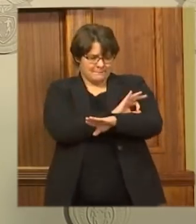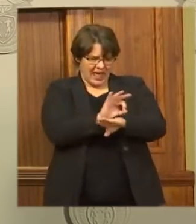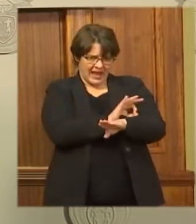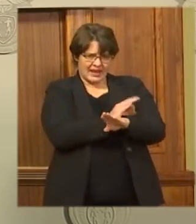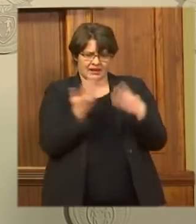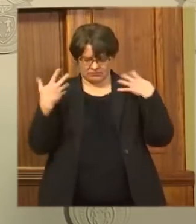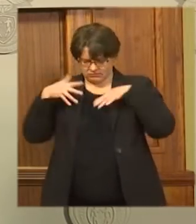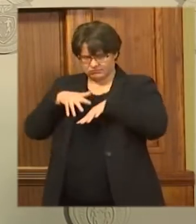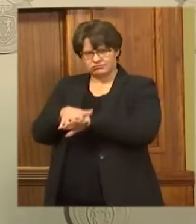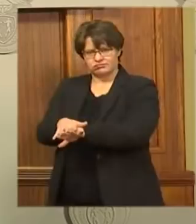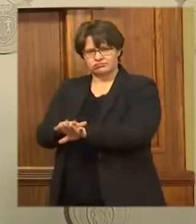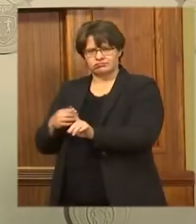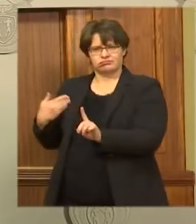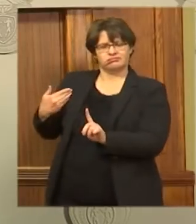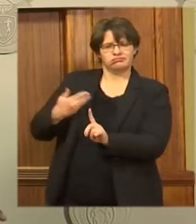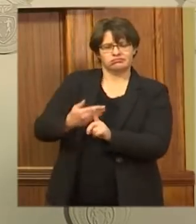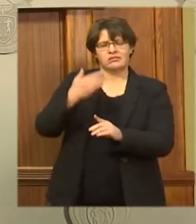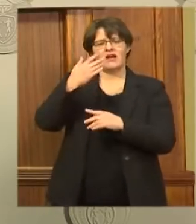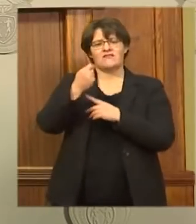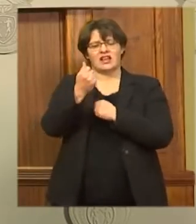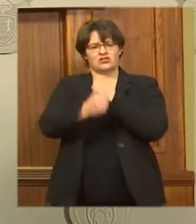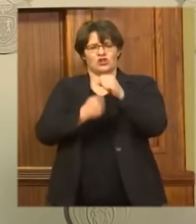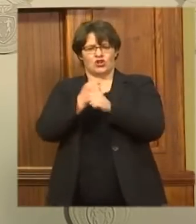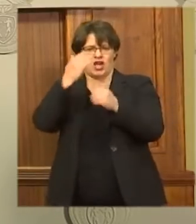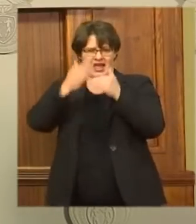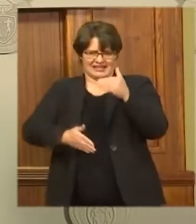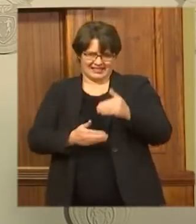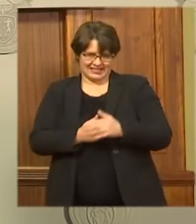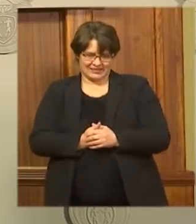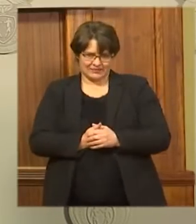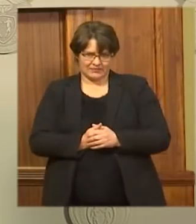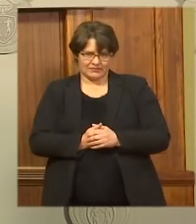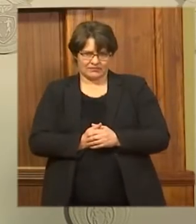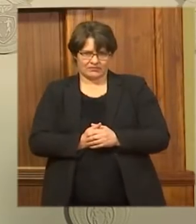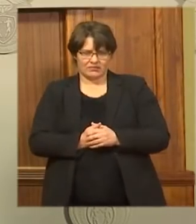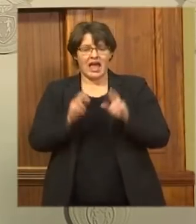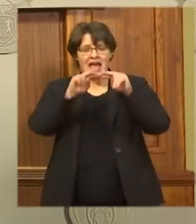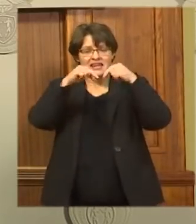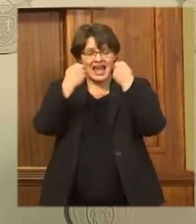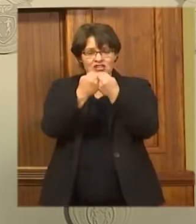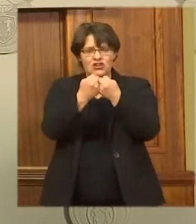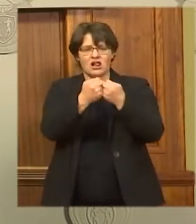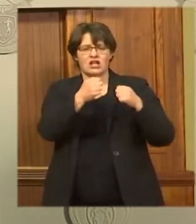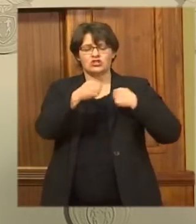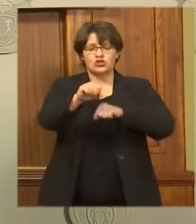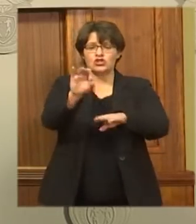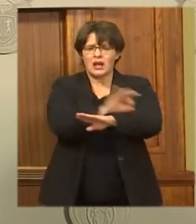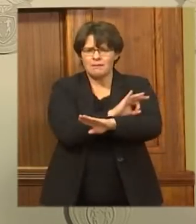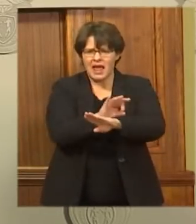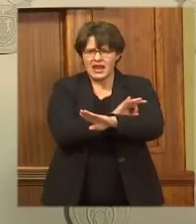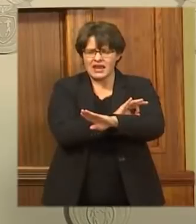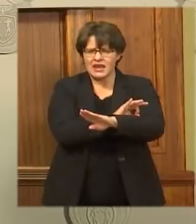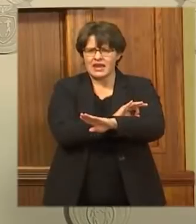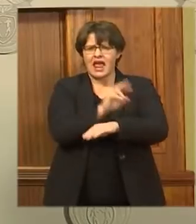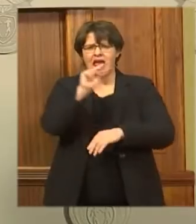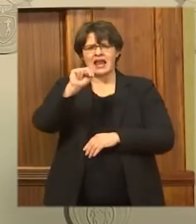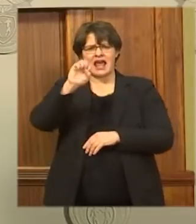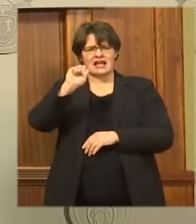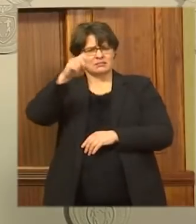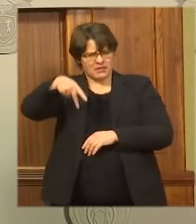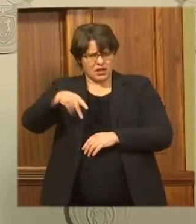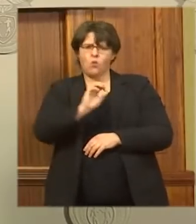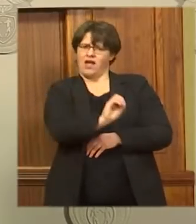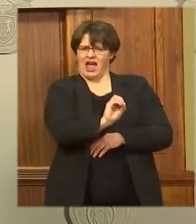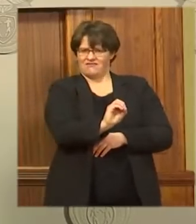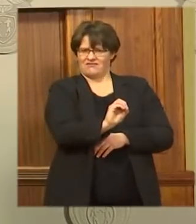until the end of the financial year. We now have a national strategic plan to guide our country's national effort